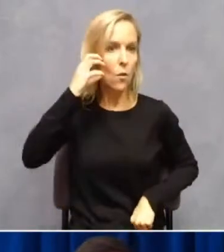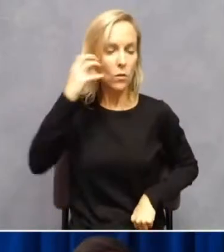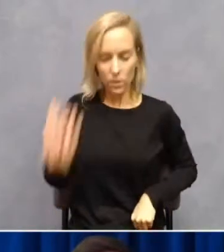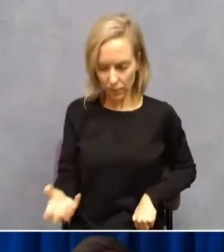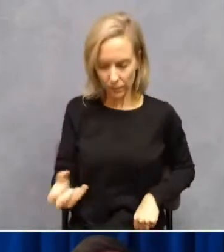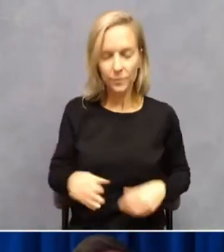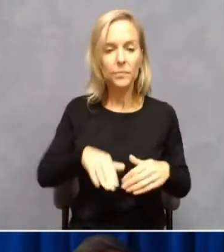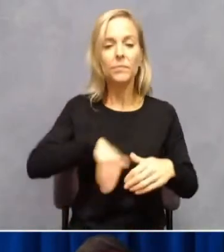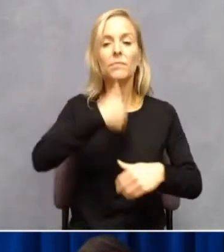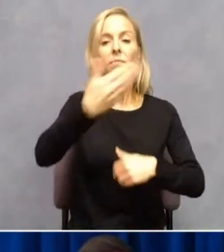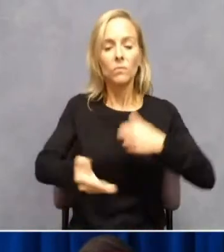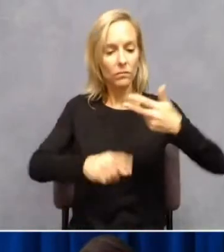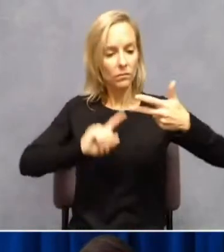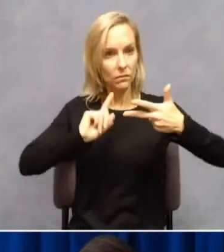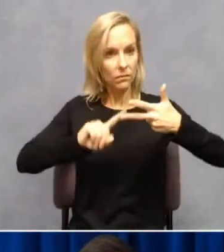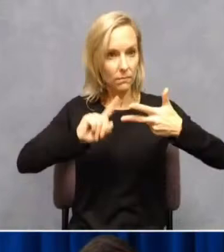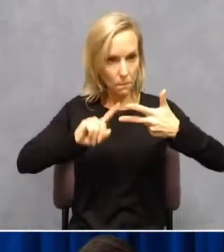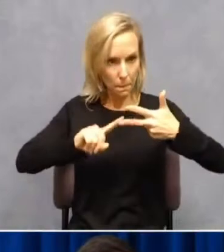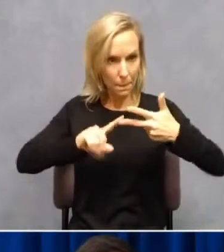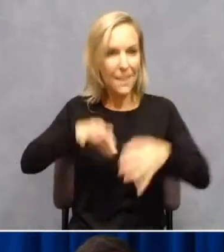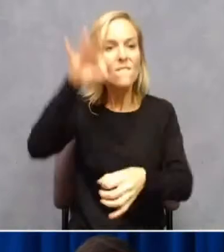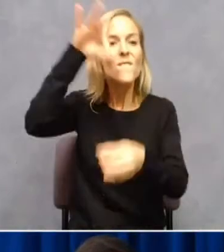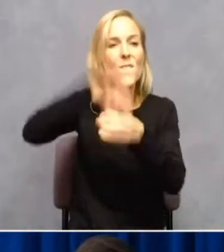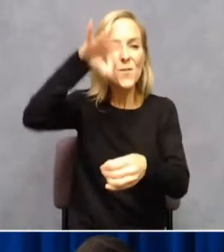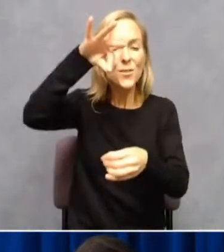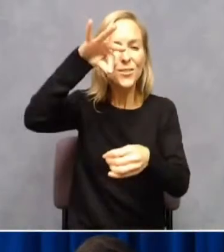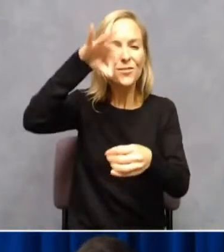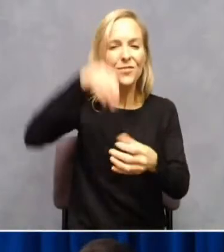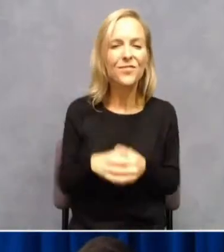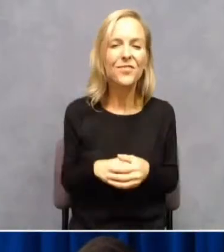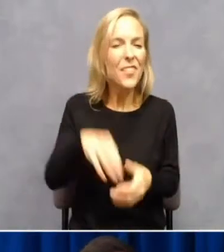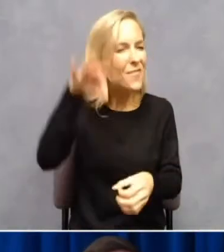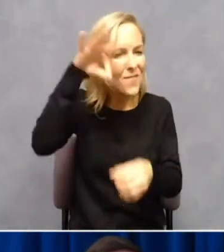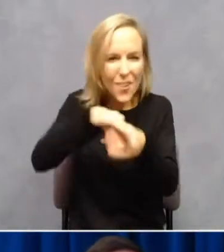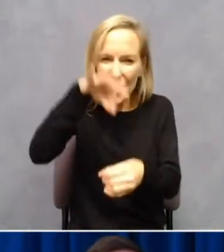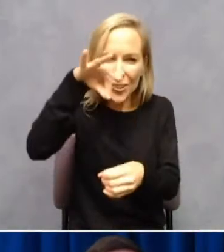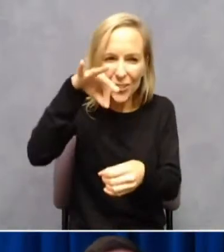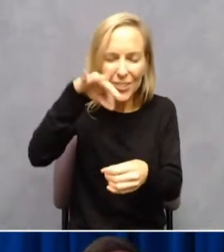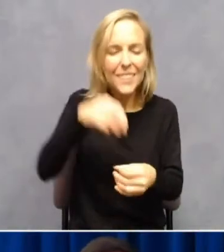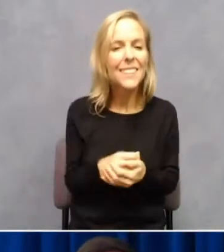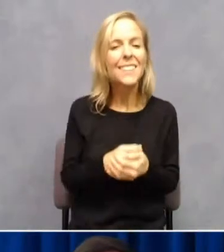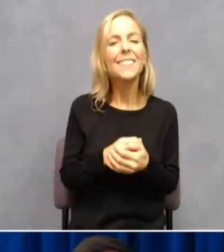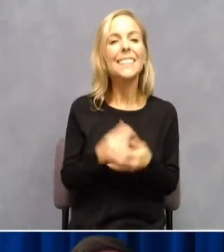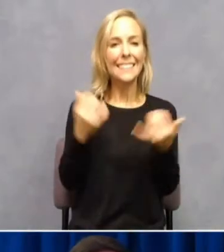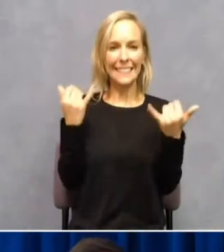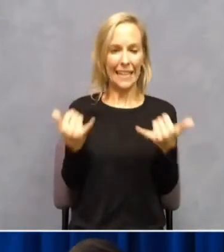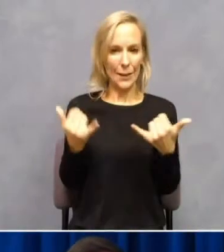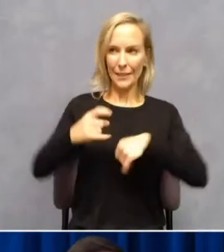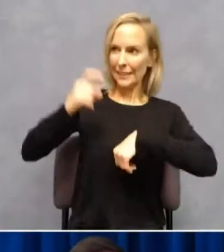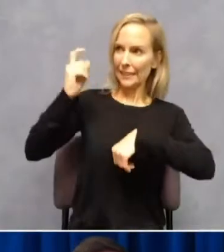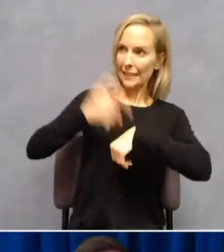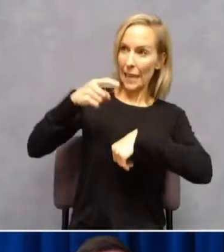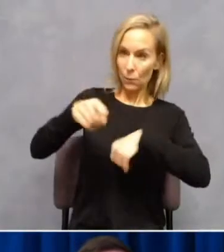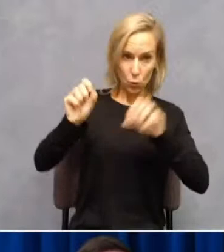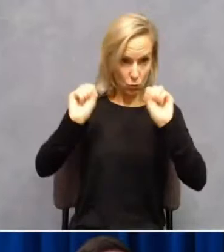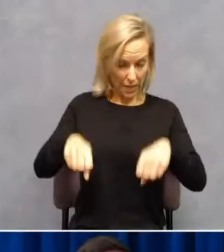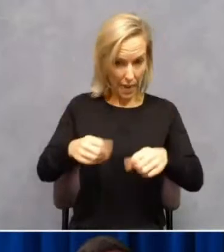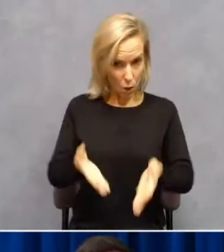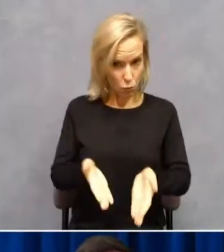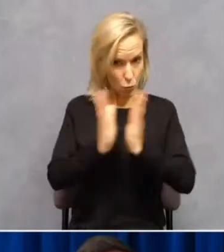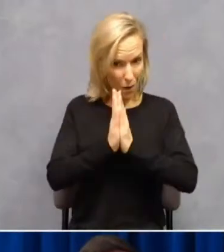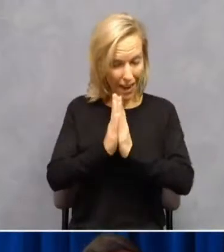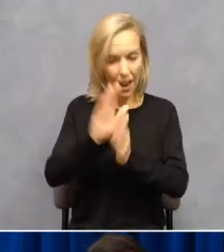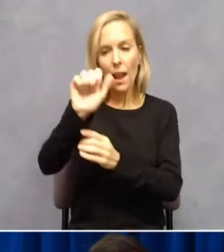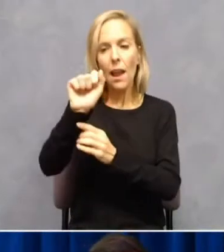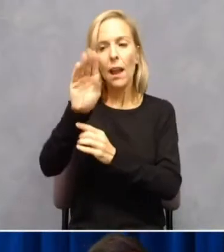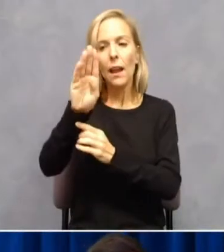Four, vote. Vote. Okay, we are now past the time where you can request an absentee ballot, but if